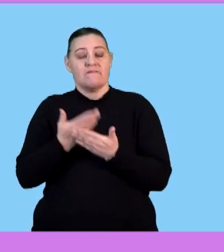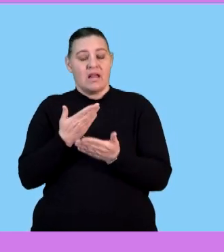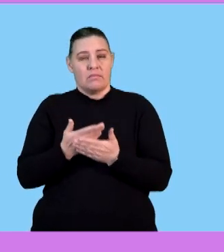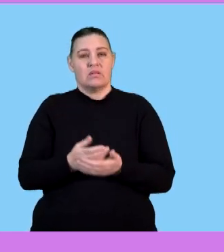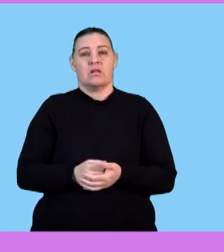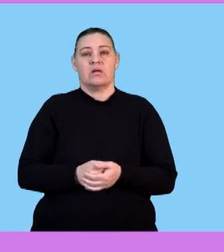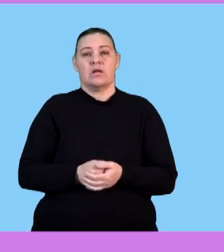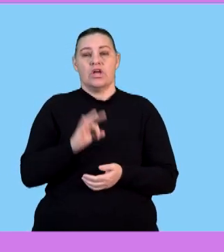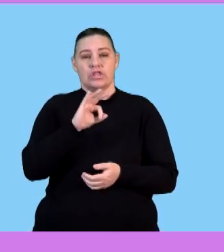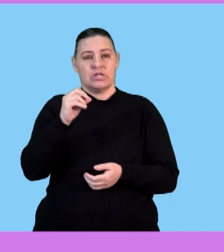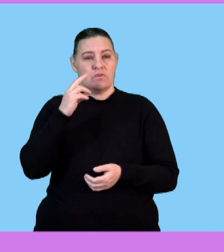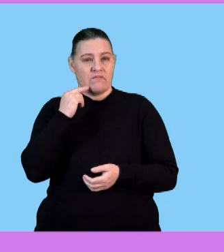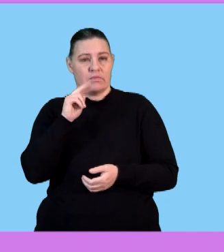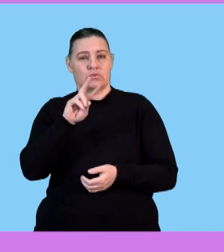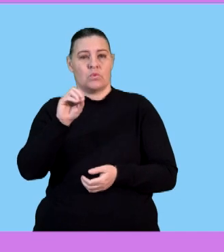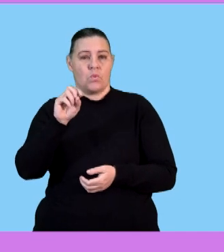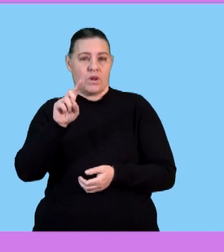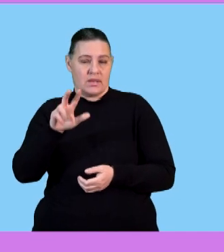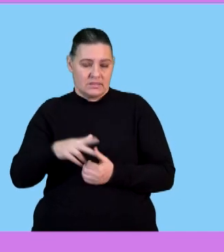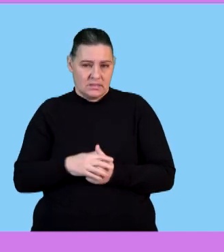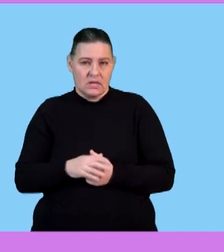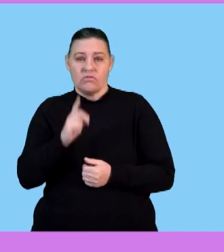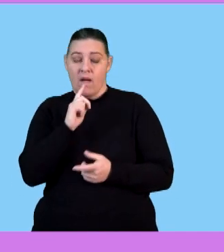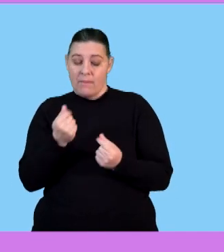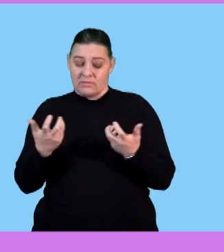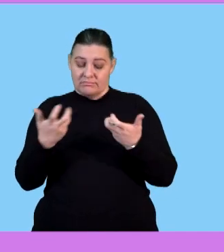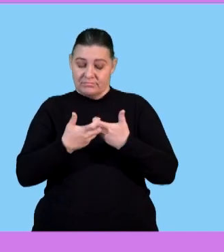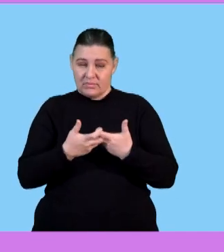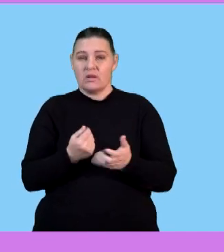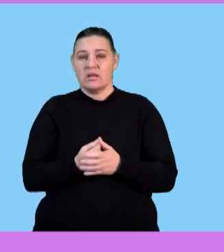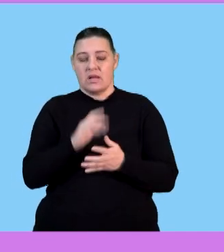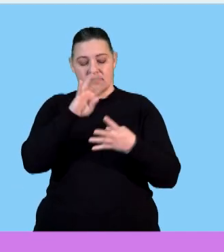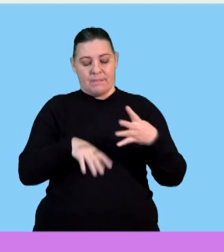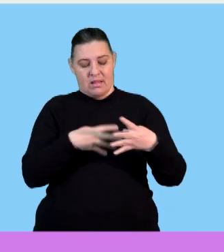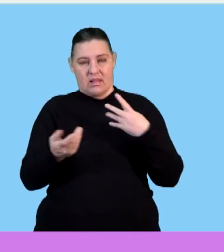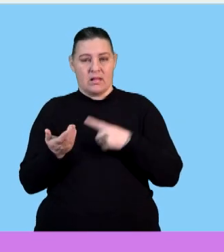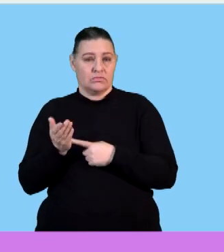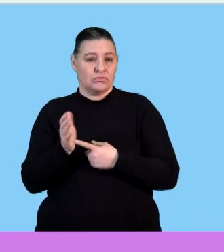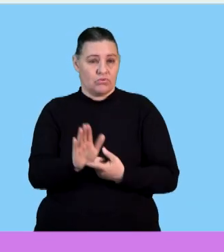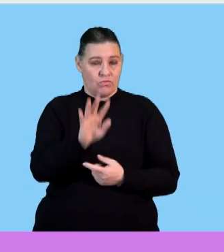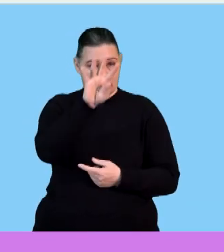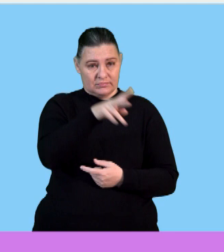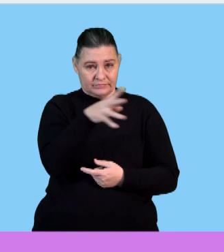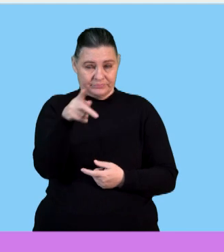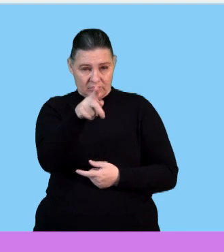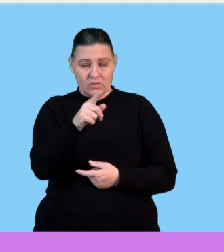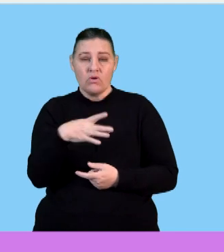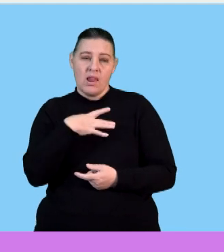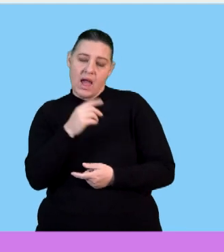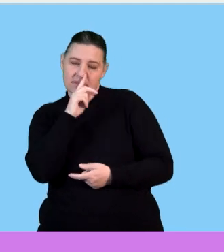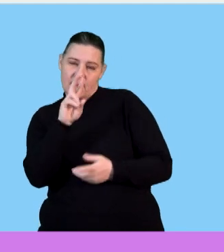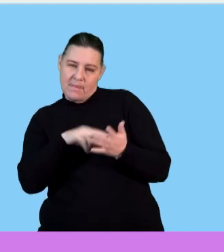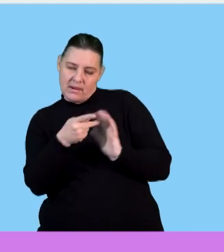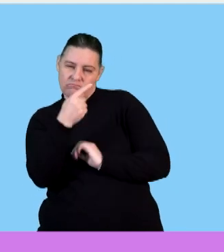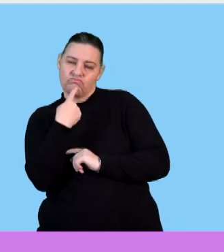2018. The rates applicable to this price plan are set out in the table, which I will show you guys there. She likes the plan and